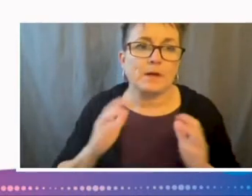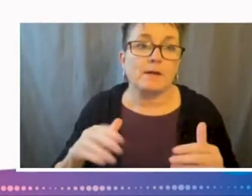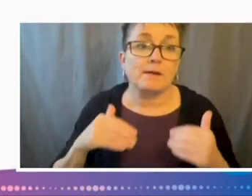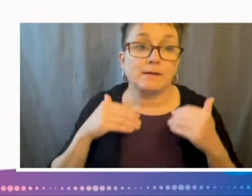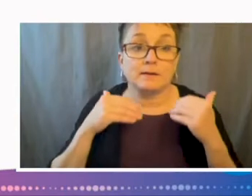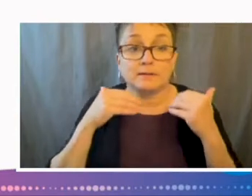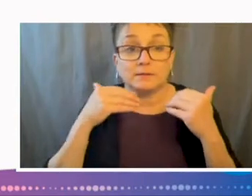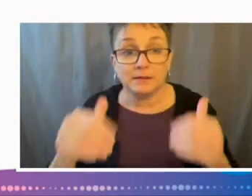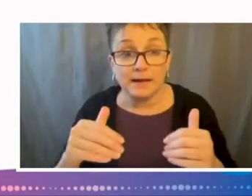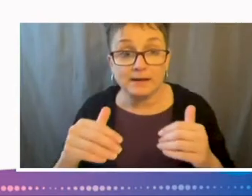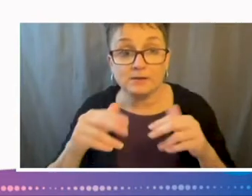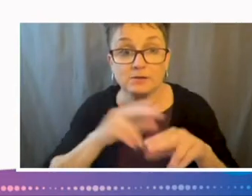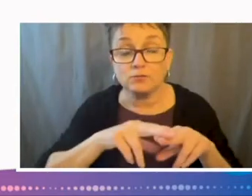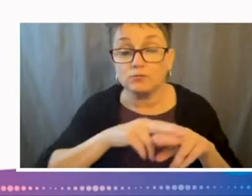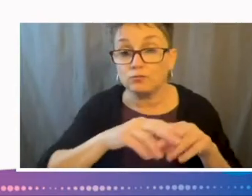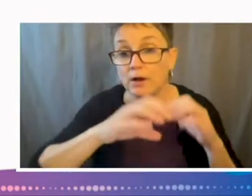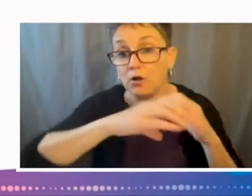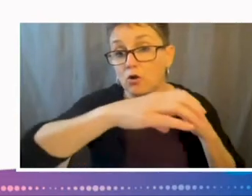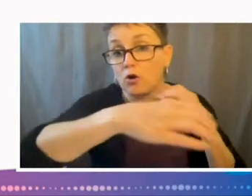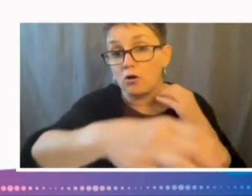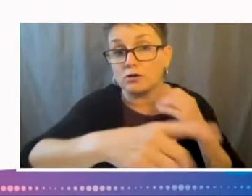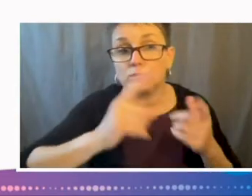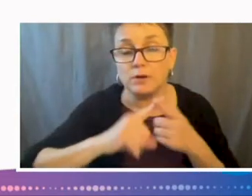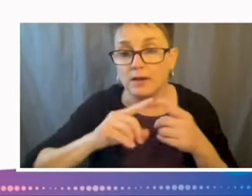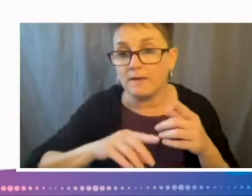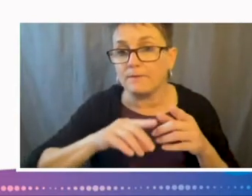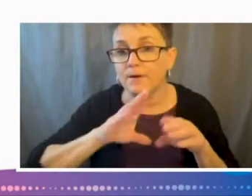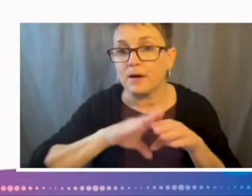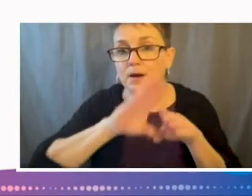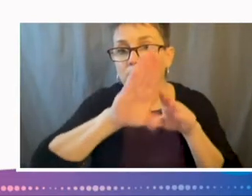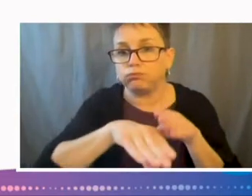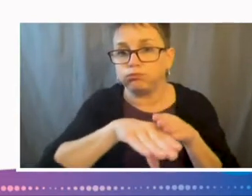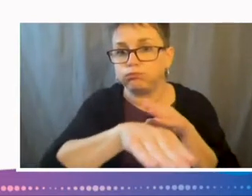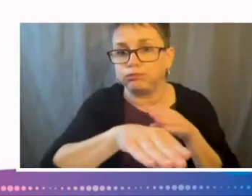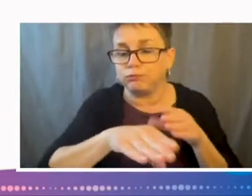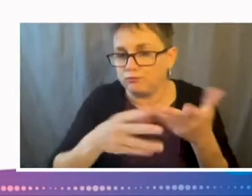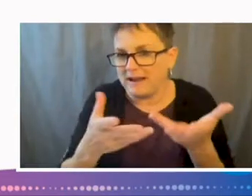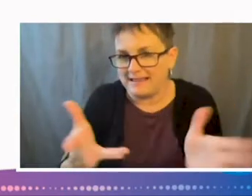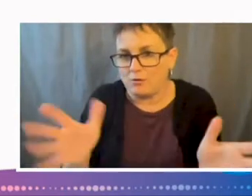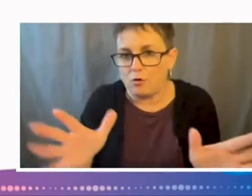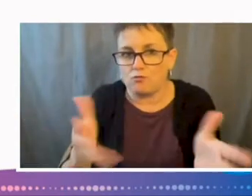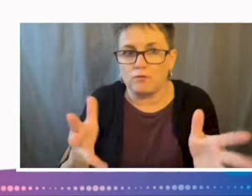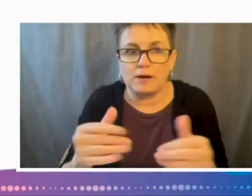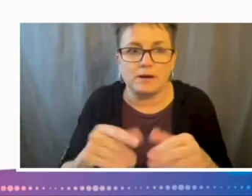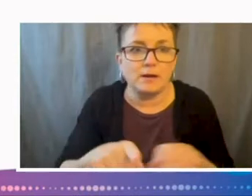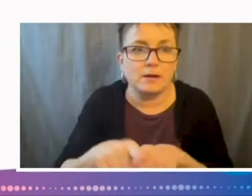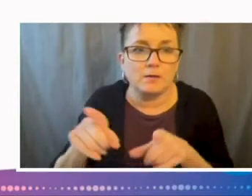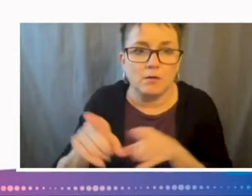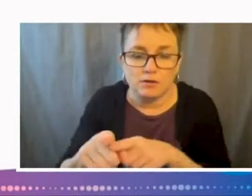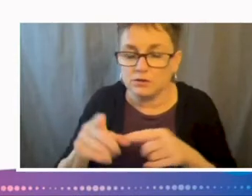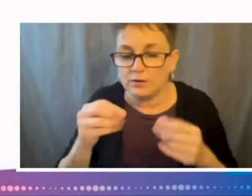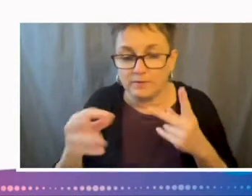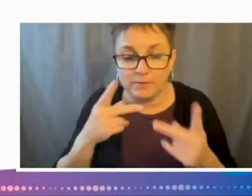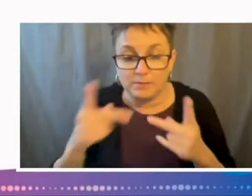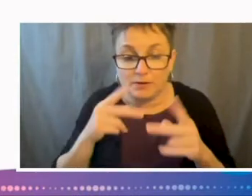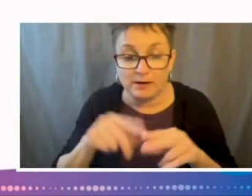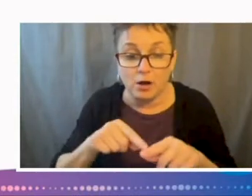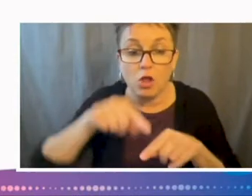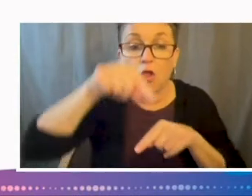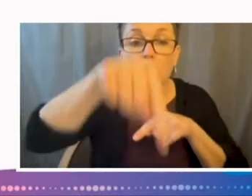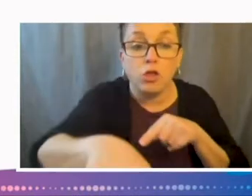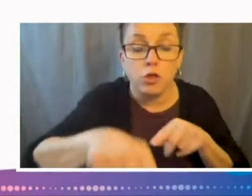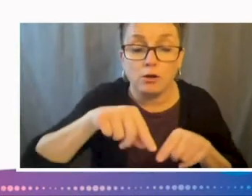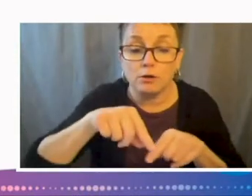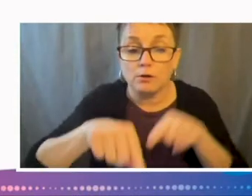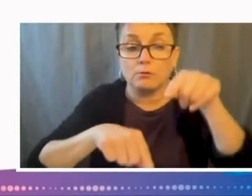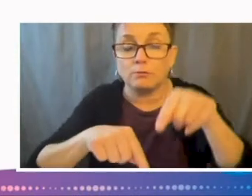plates stored on board, speeding the boarding process for customers that cannot traverse the gap between the platform and the train.